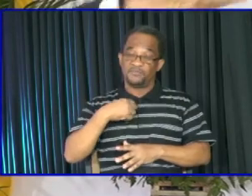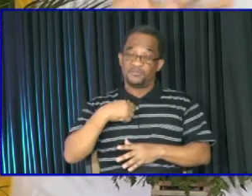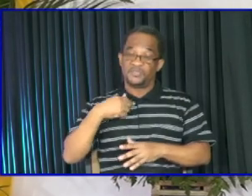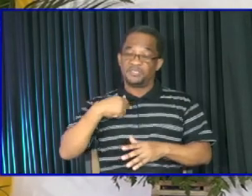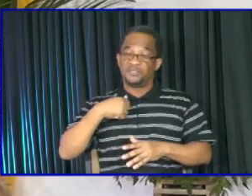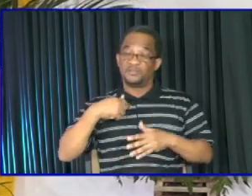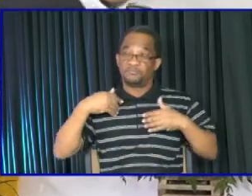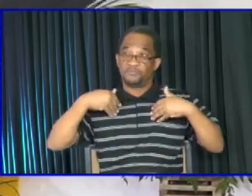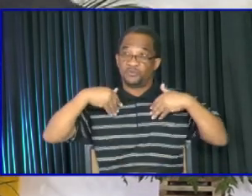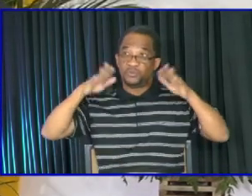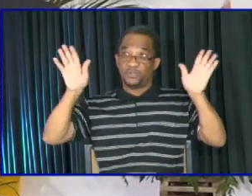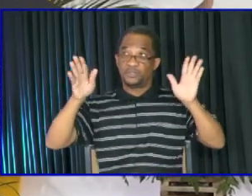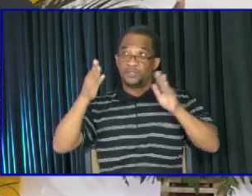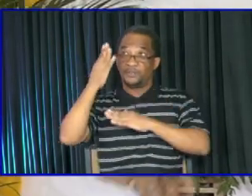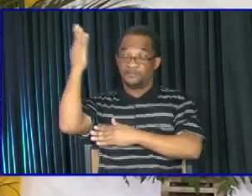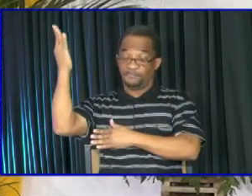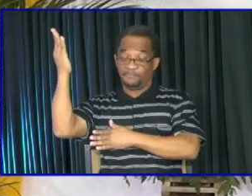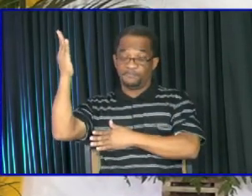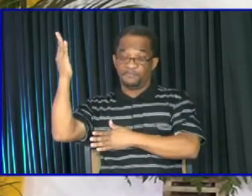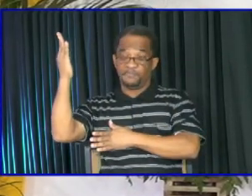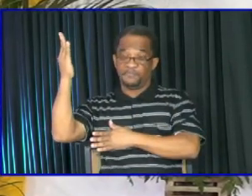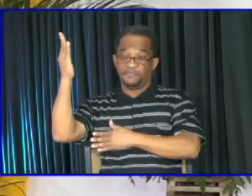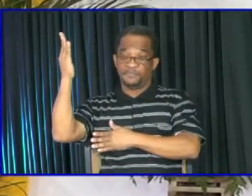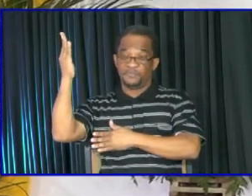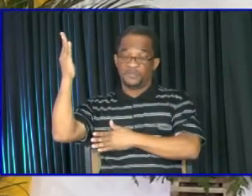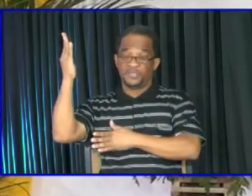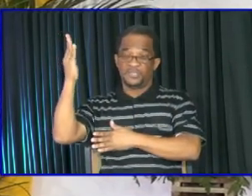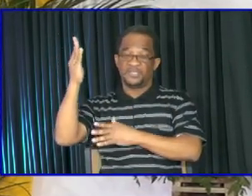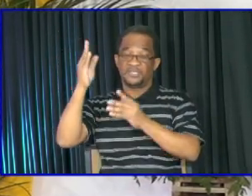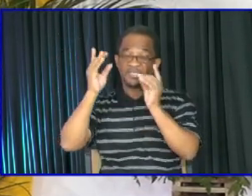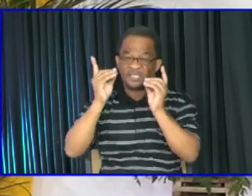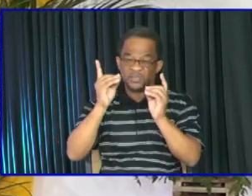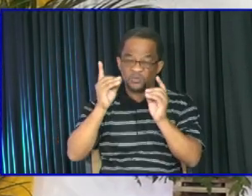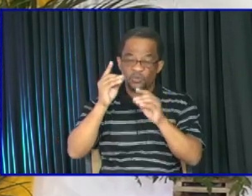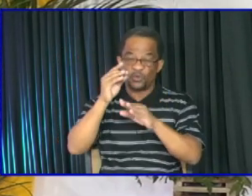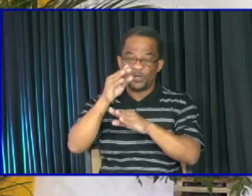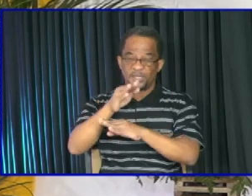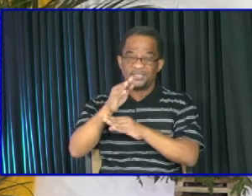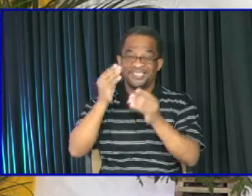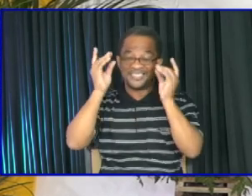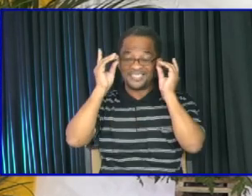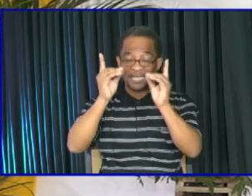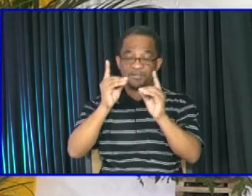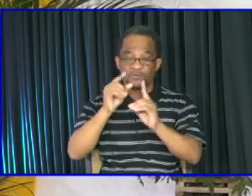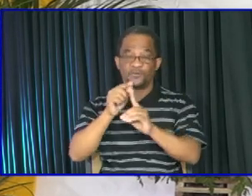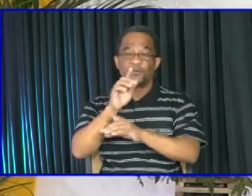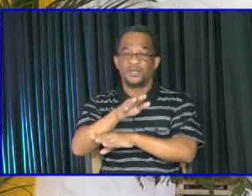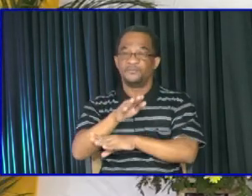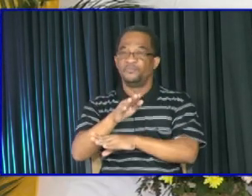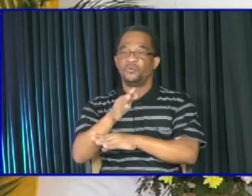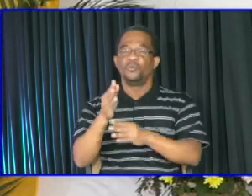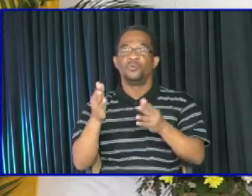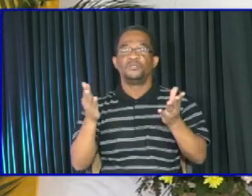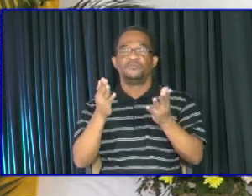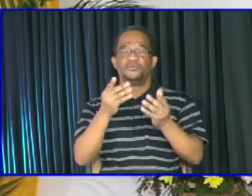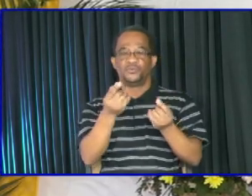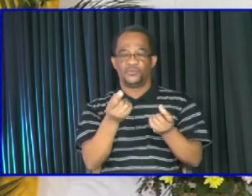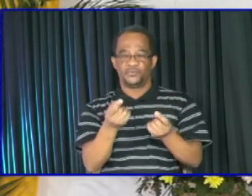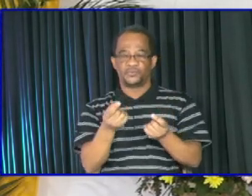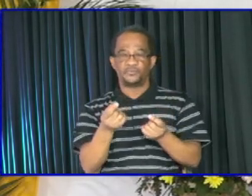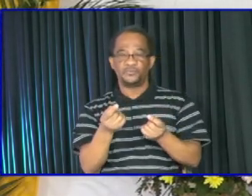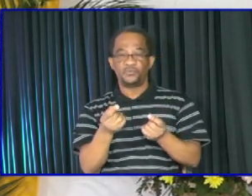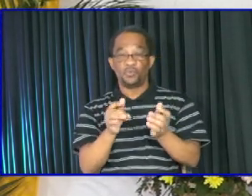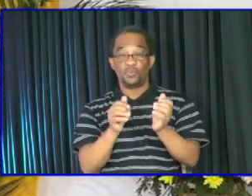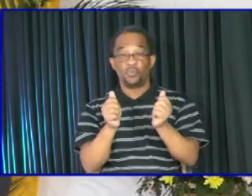All to Him I freely give." Decide tonight. Decide tonight. What will you do